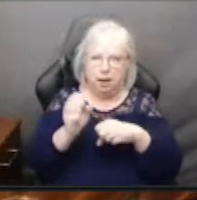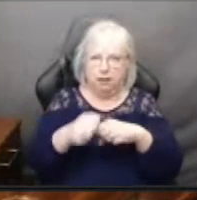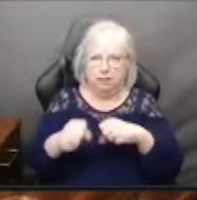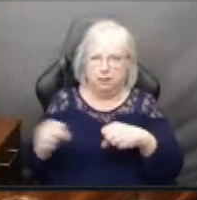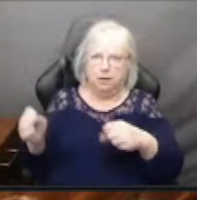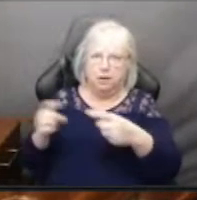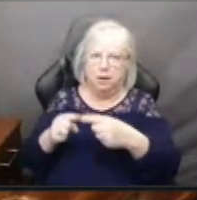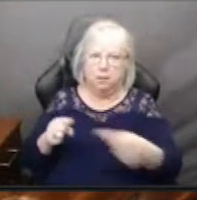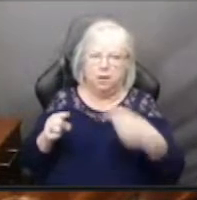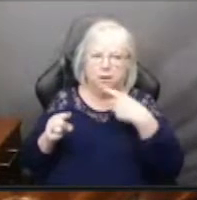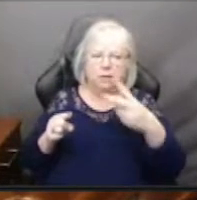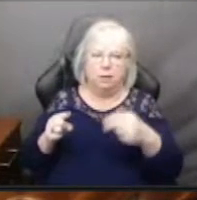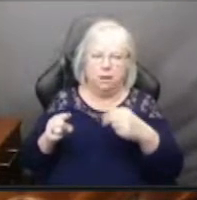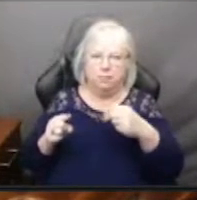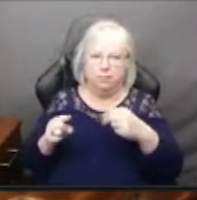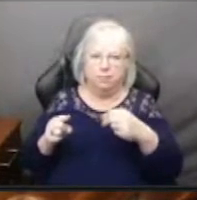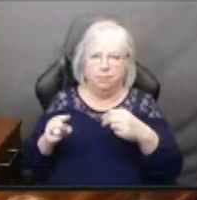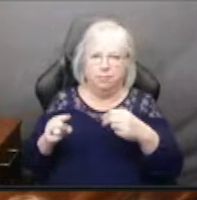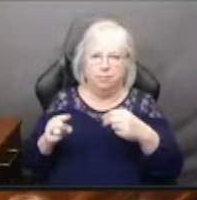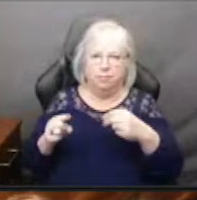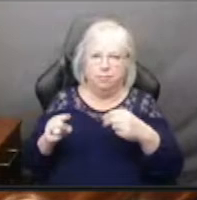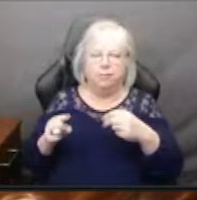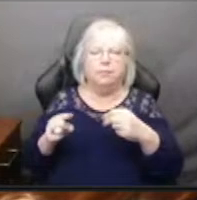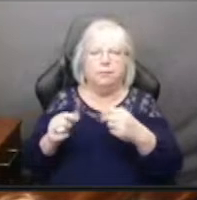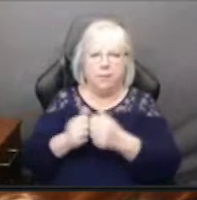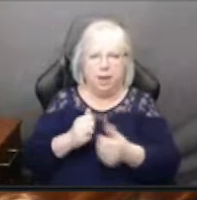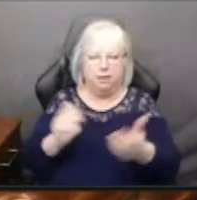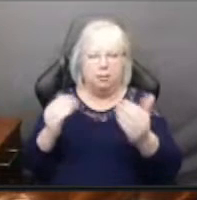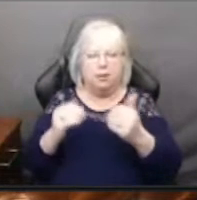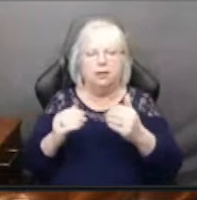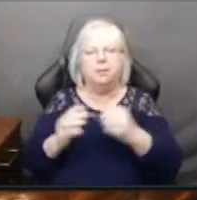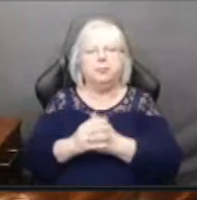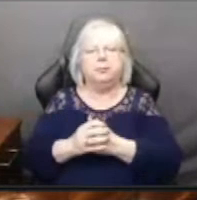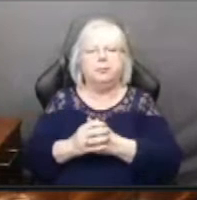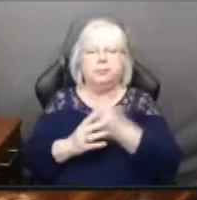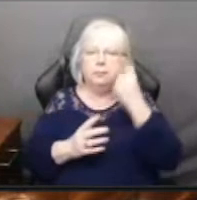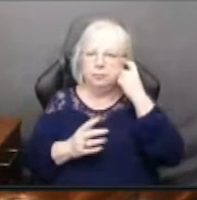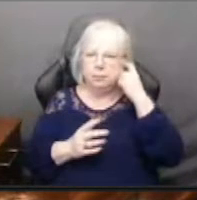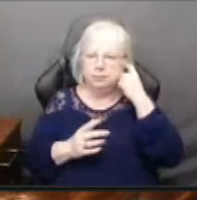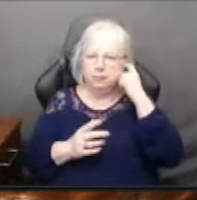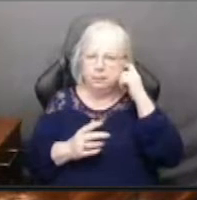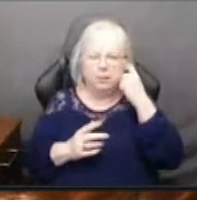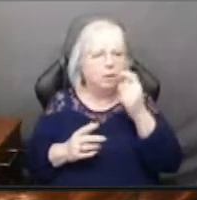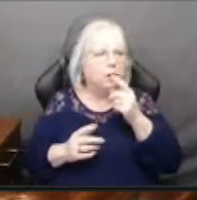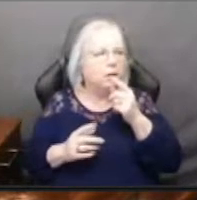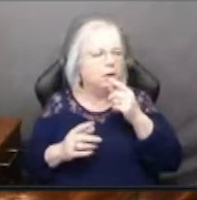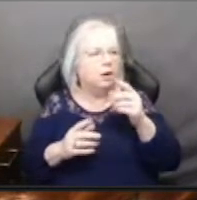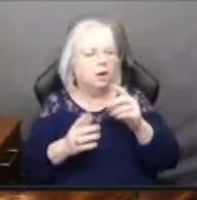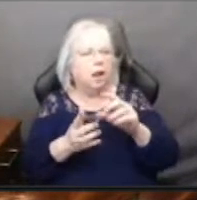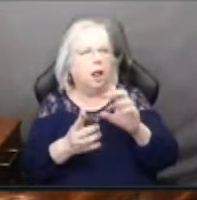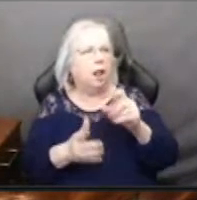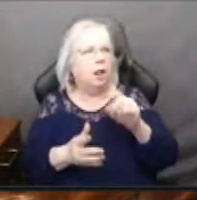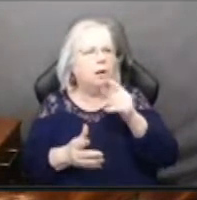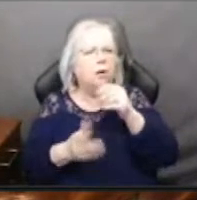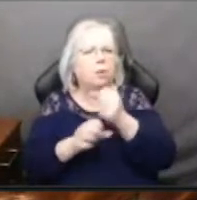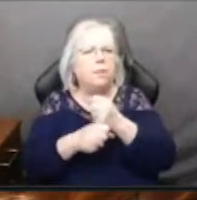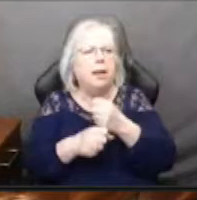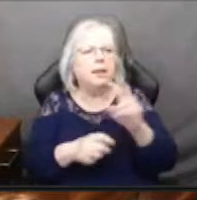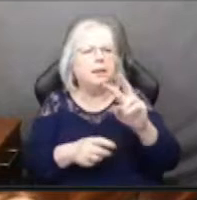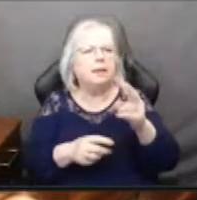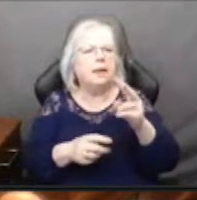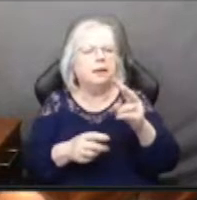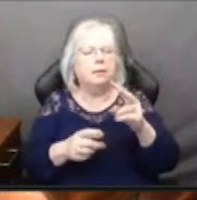Aye. All those opposed, please say nay. Ayes have it. Second reading. Who did I get a second from? I believe I heard Director Wright.